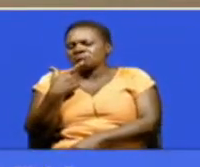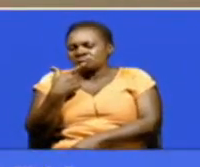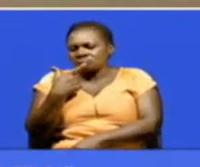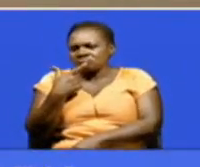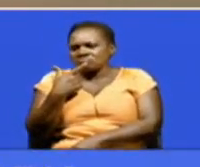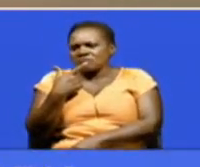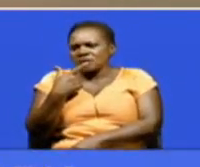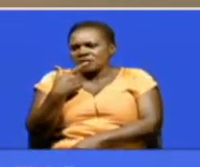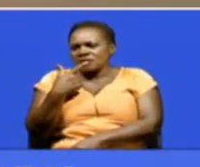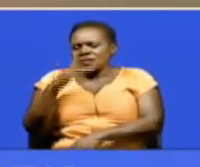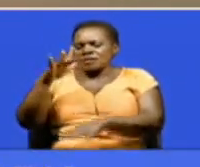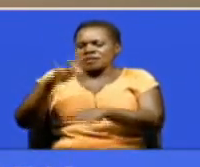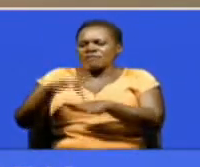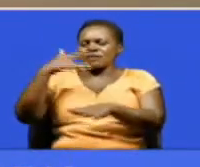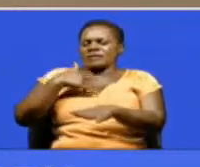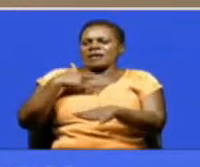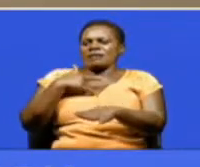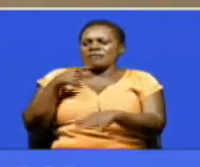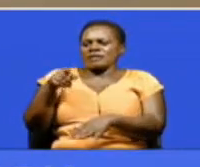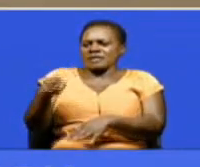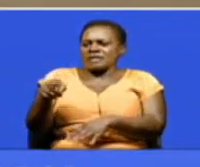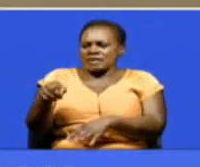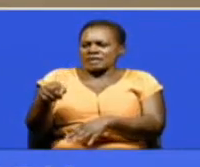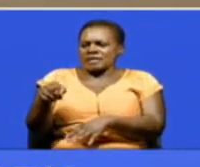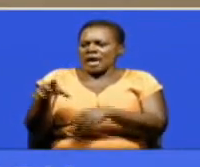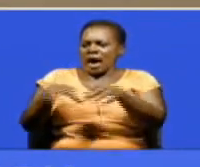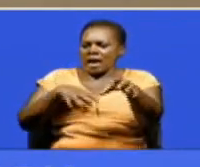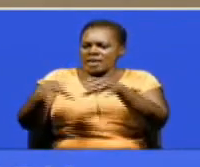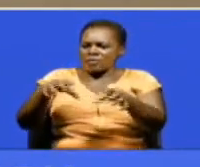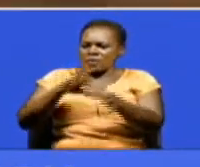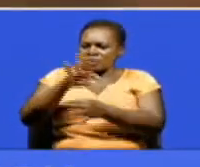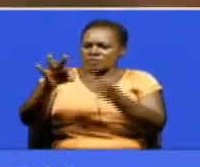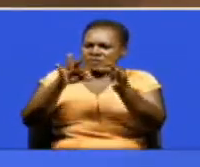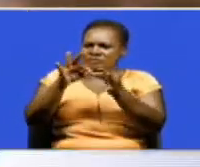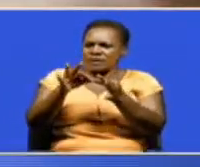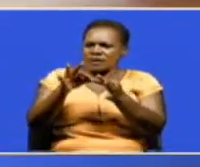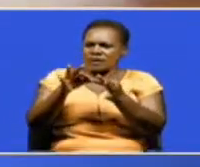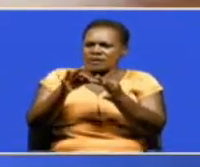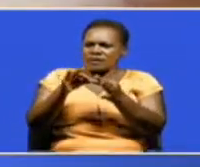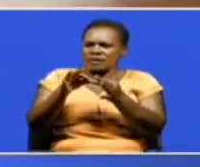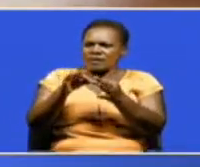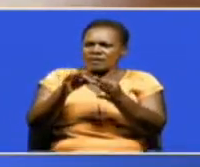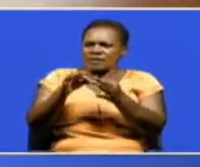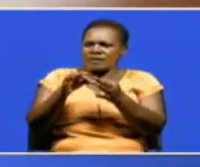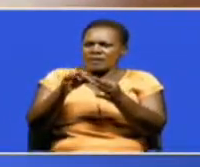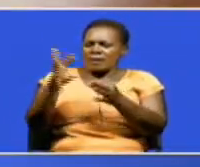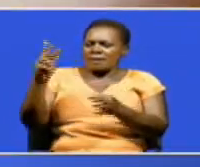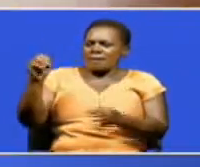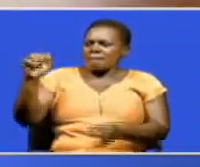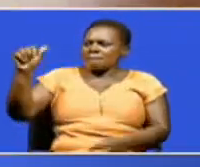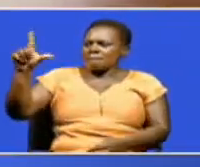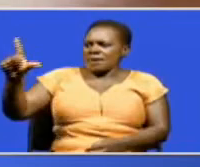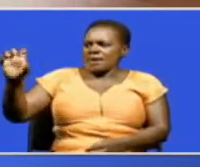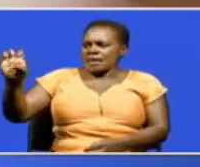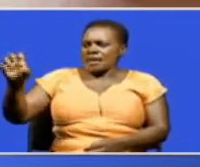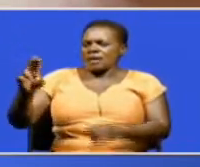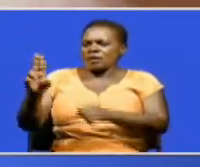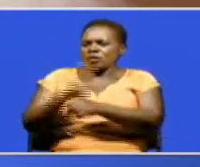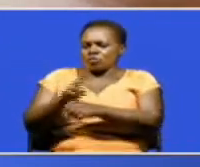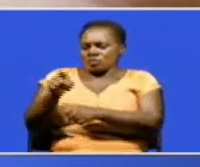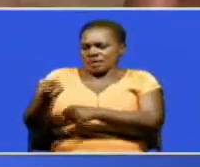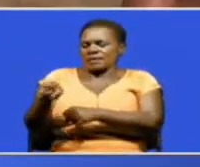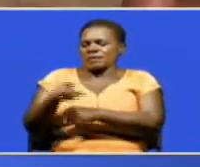cause allergies. The guinea pig skin, specifically the skin of the male, is used for that